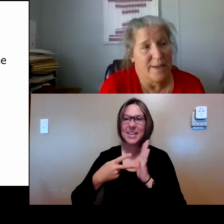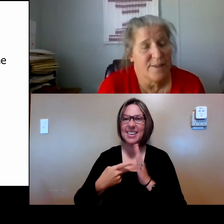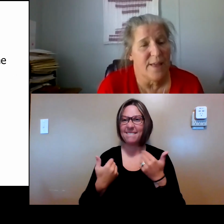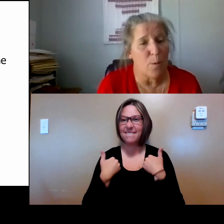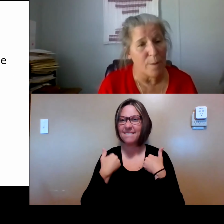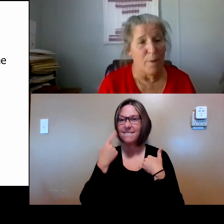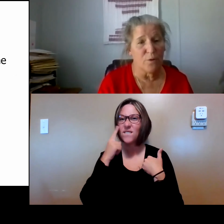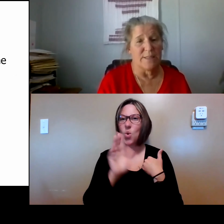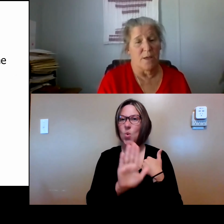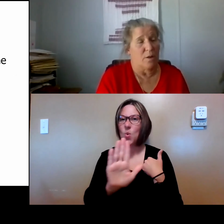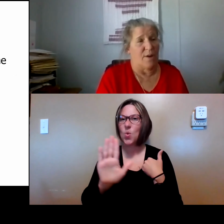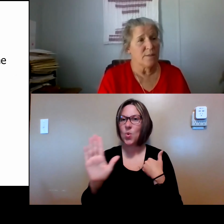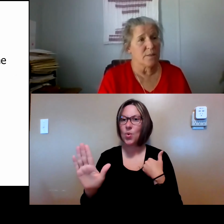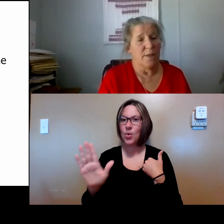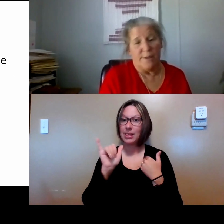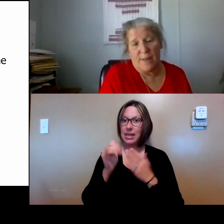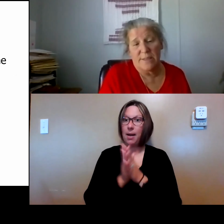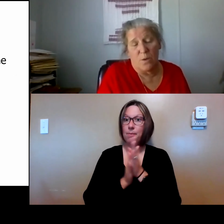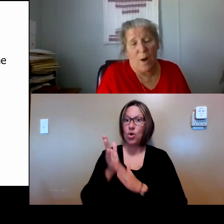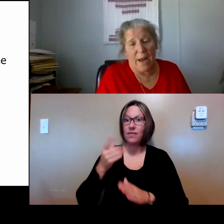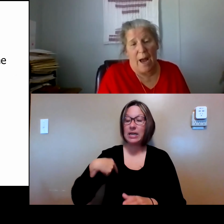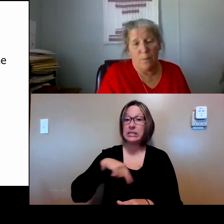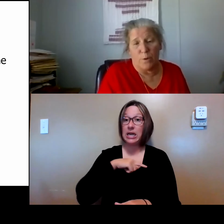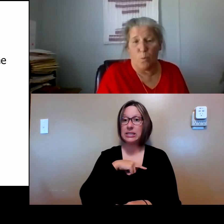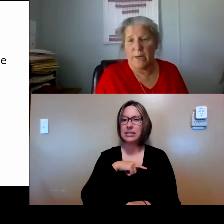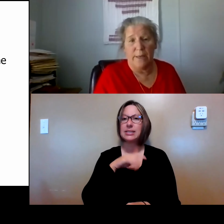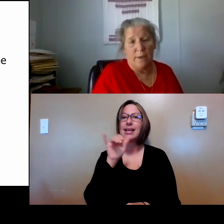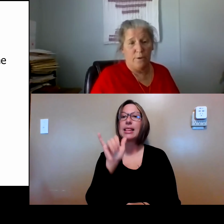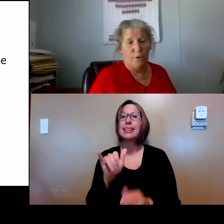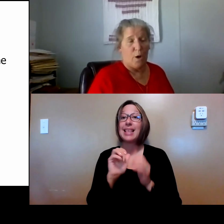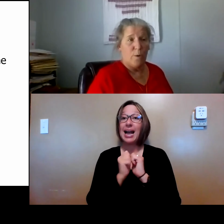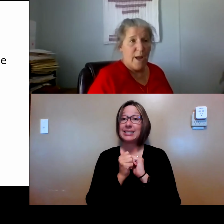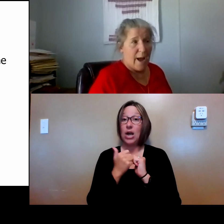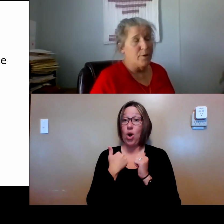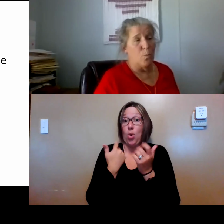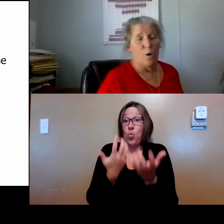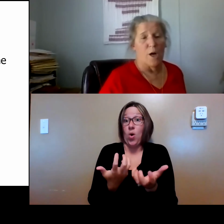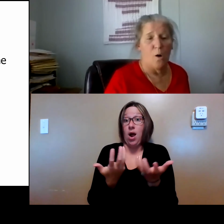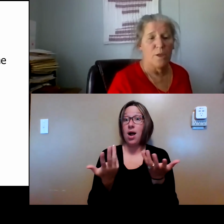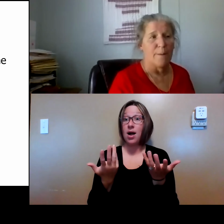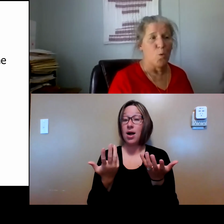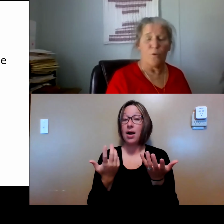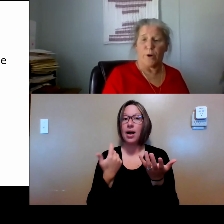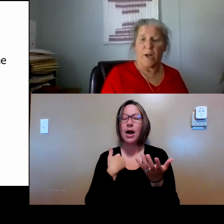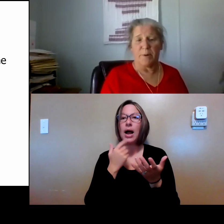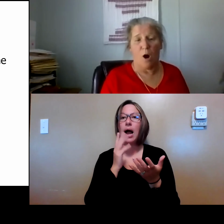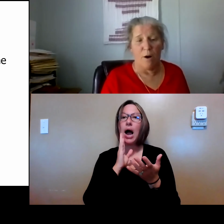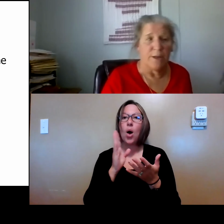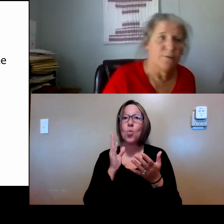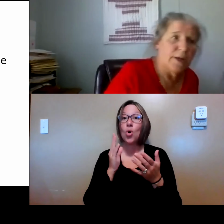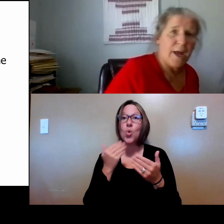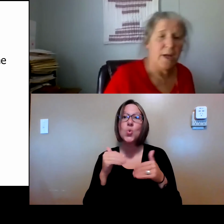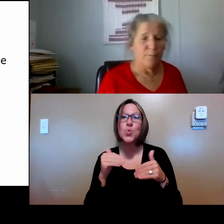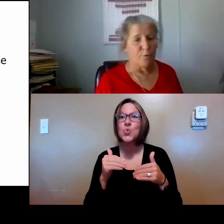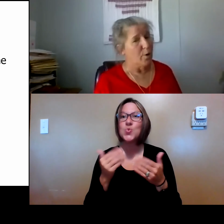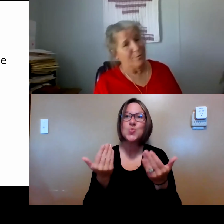Because isn't that what motivates all of us? That's the way I would want it. You know, I'm going to work a whole lot more for a cup of coffee